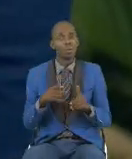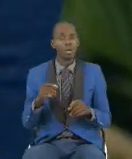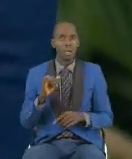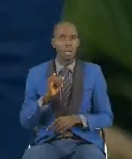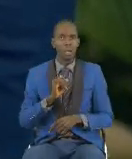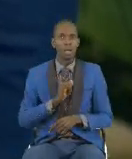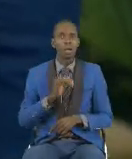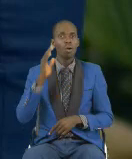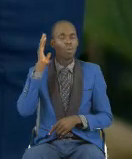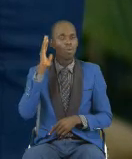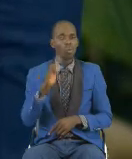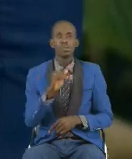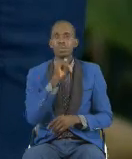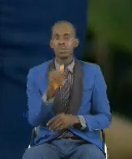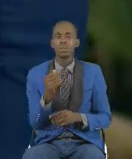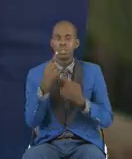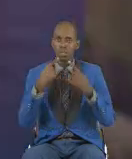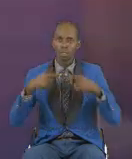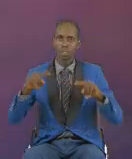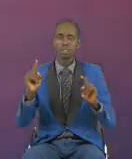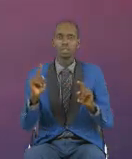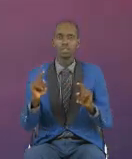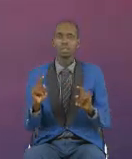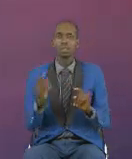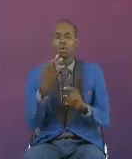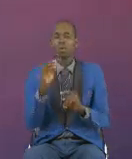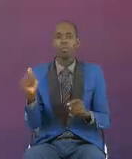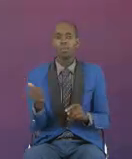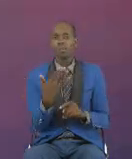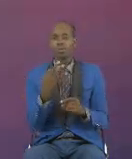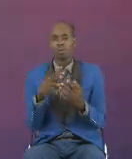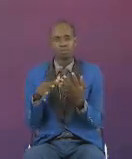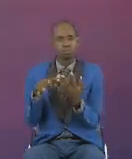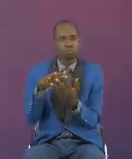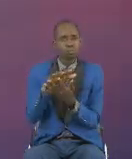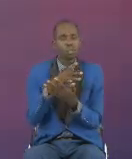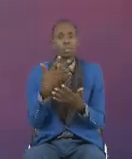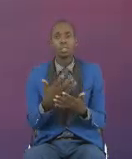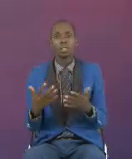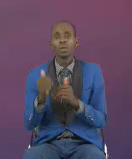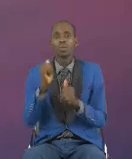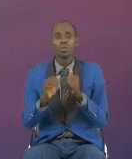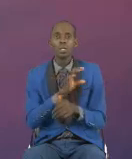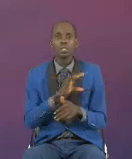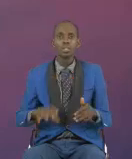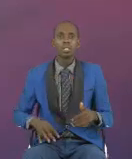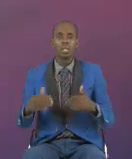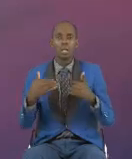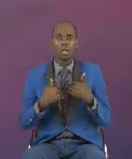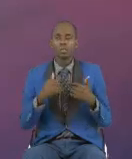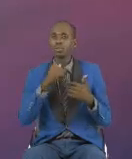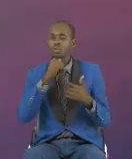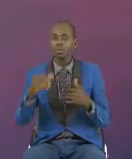will not dare to speak of any of those things which Christ has not wrought by me,